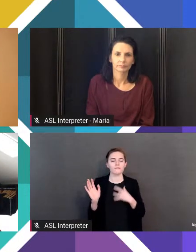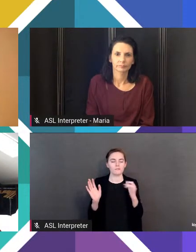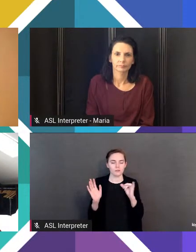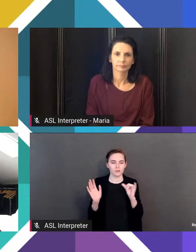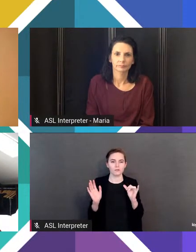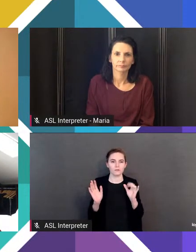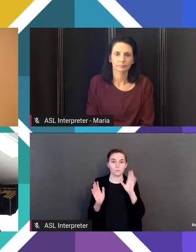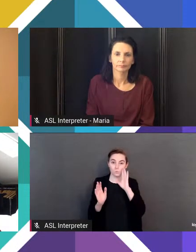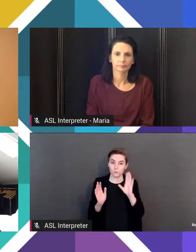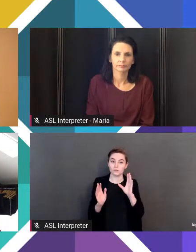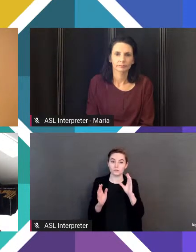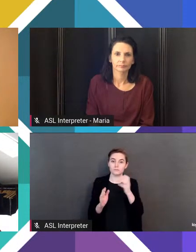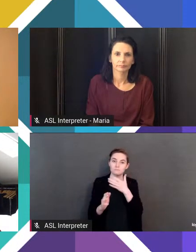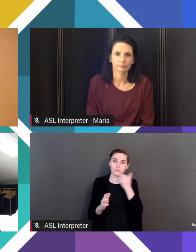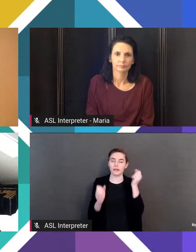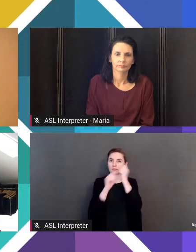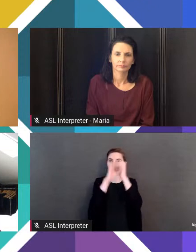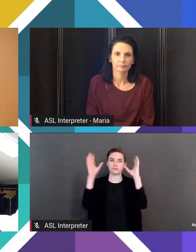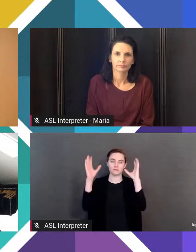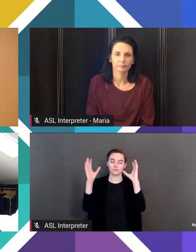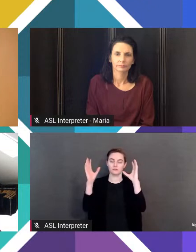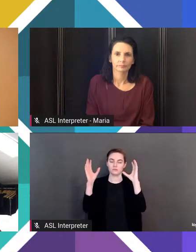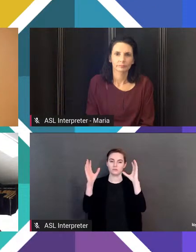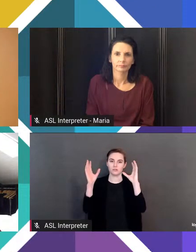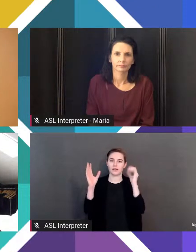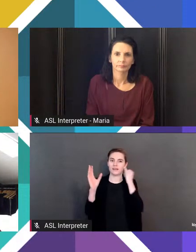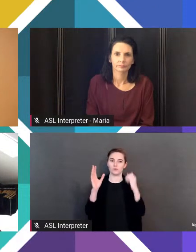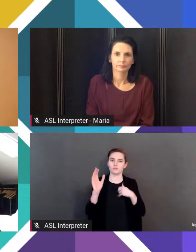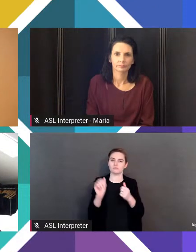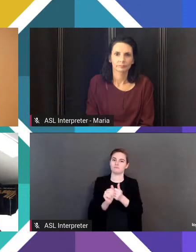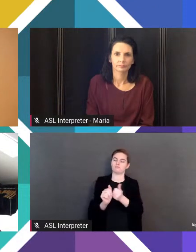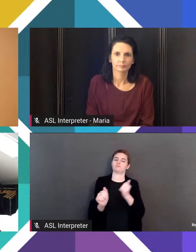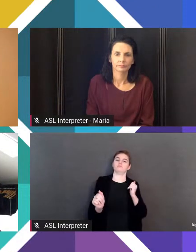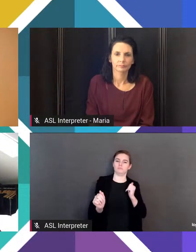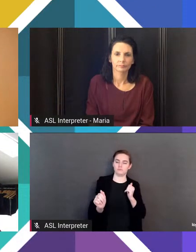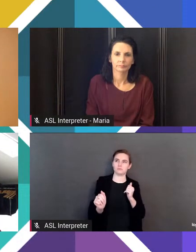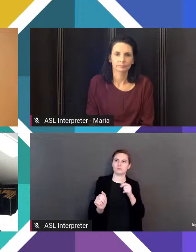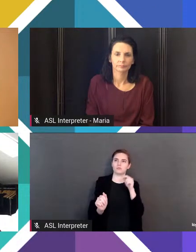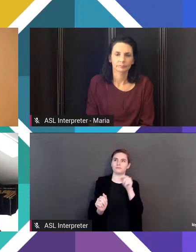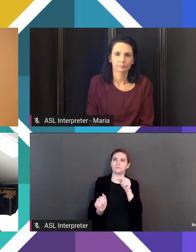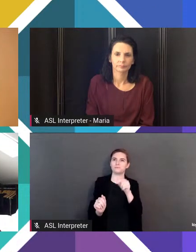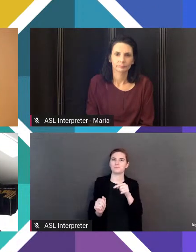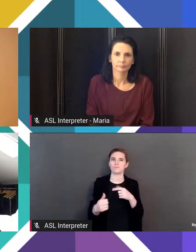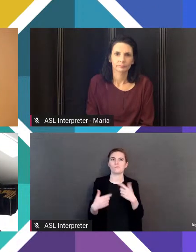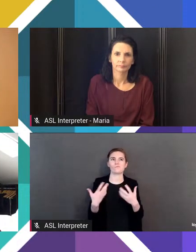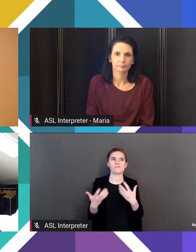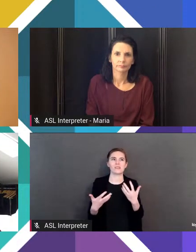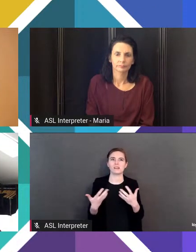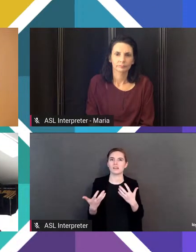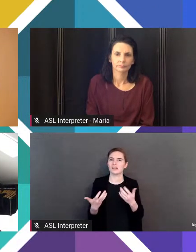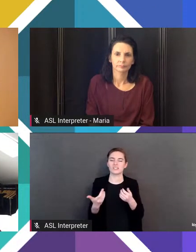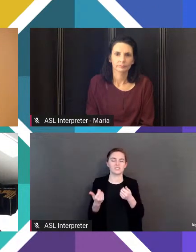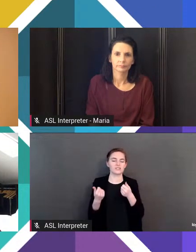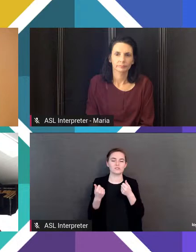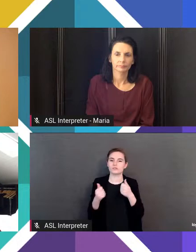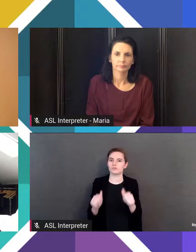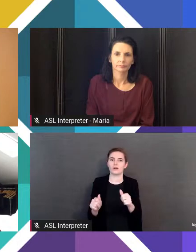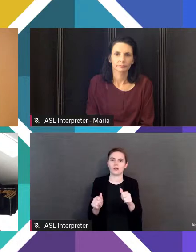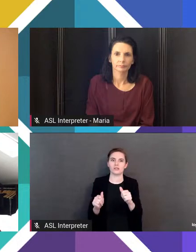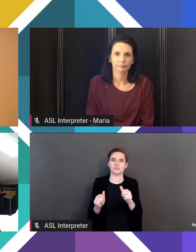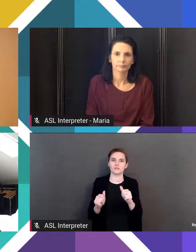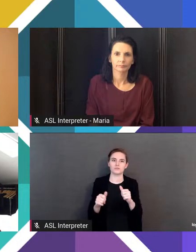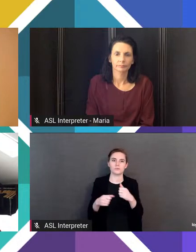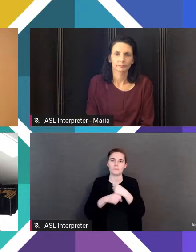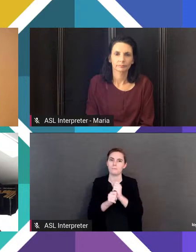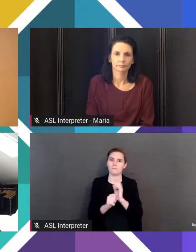if we just got away from like trying to like make our work just solely a product.